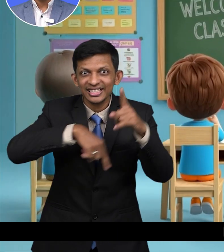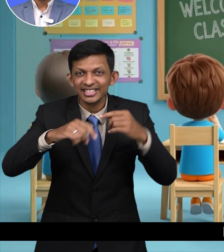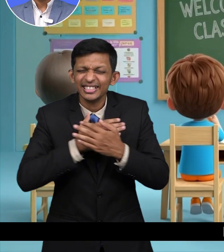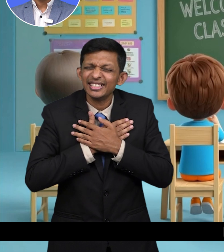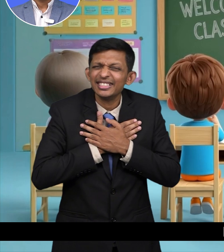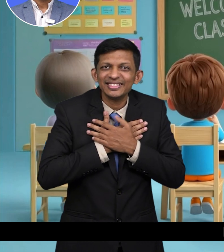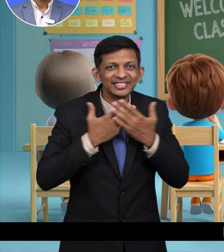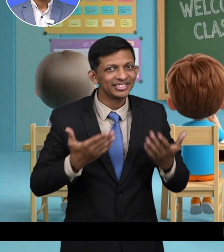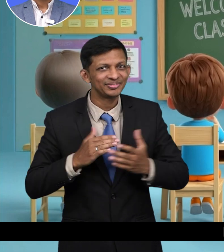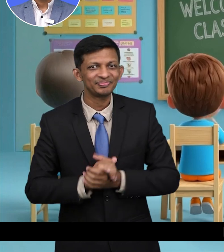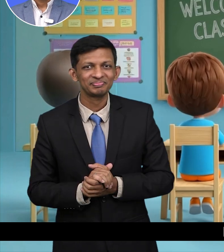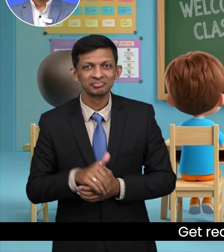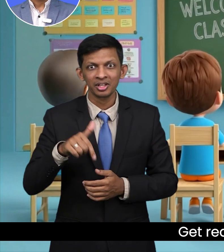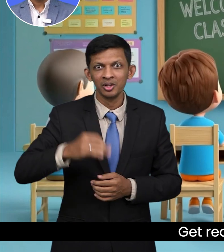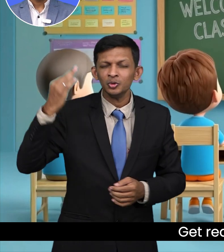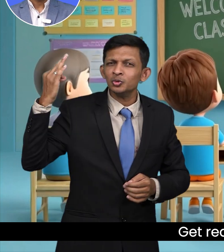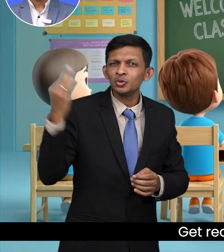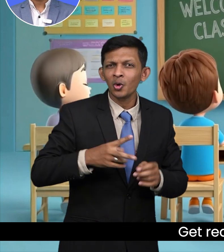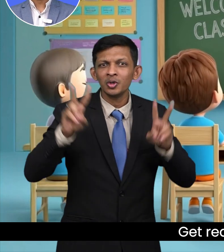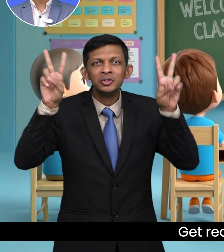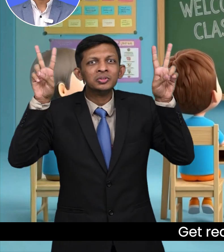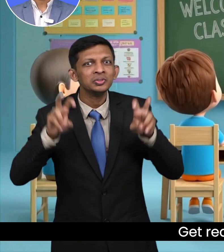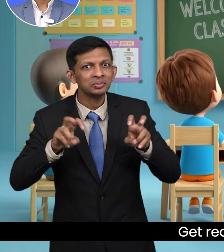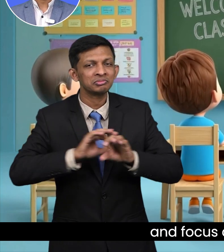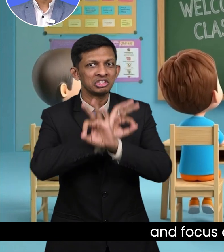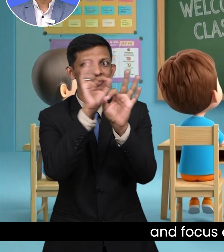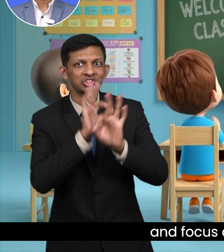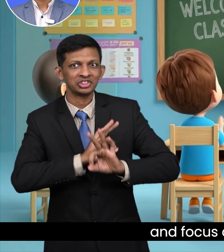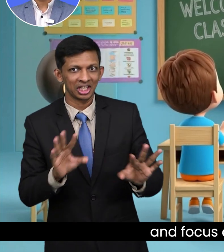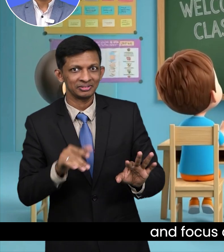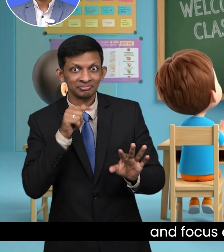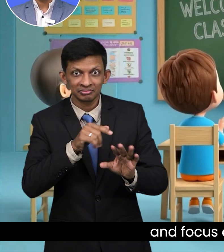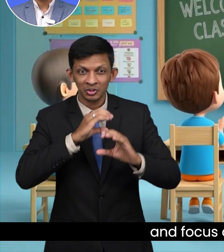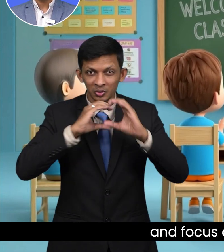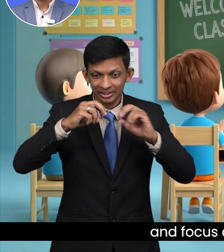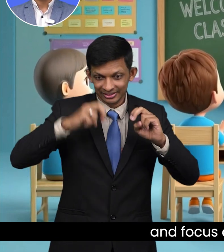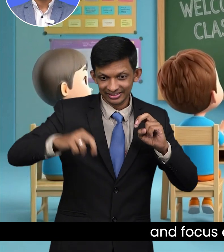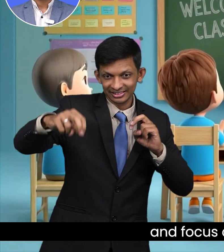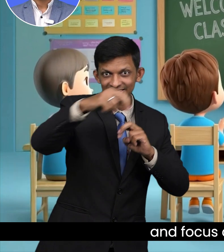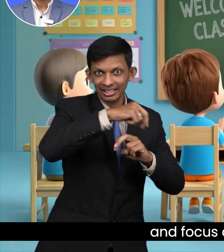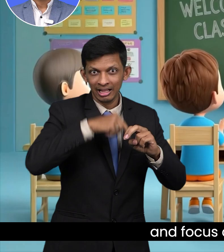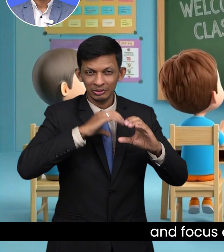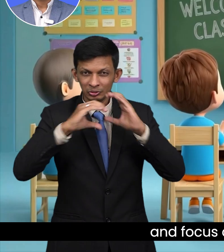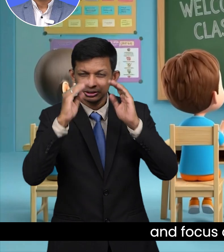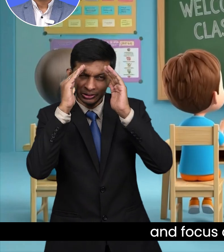Dear students, get ready for a new session and focus on this little conversation.